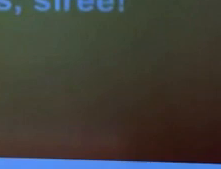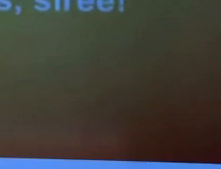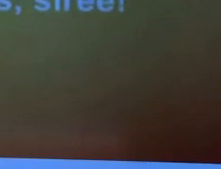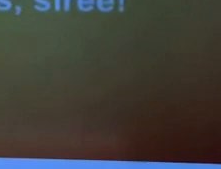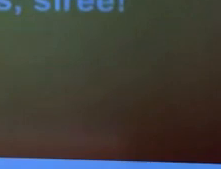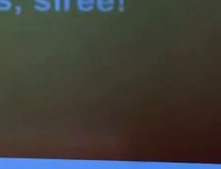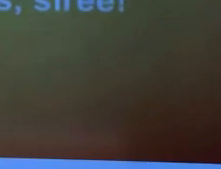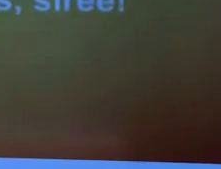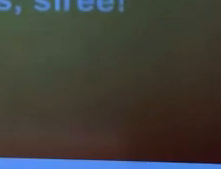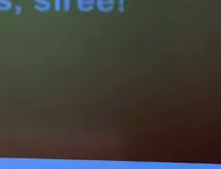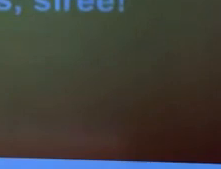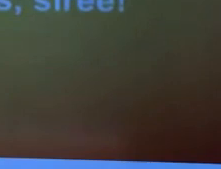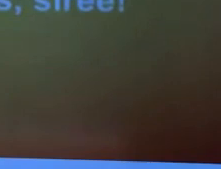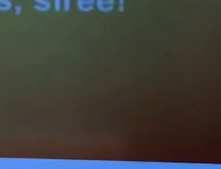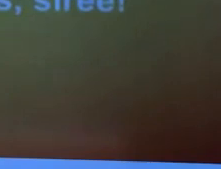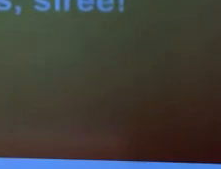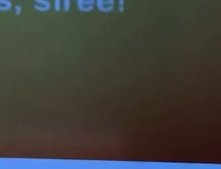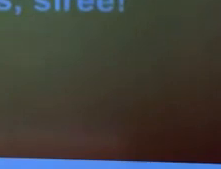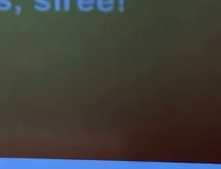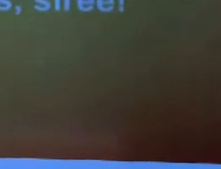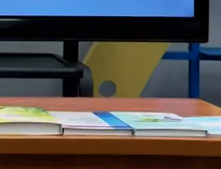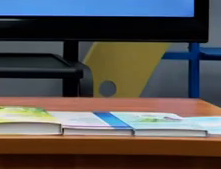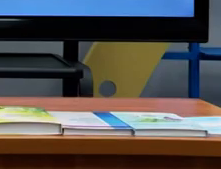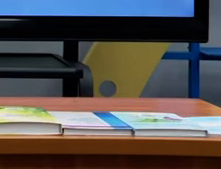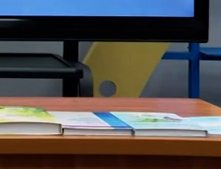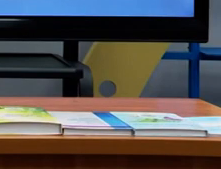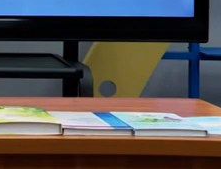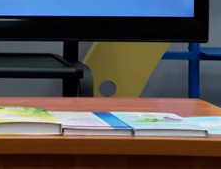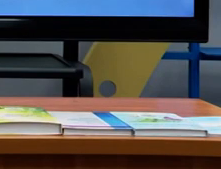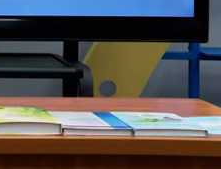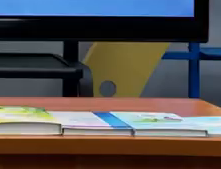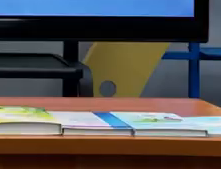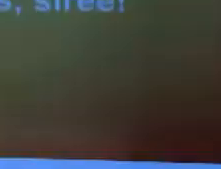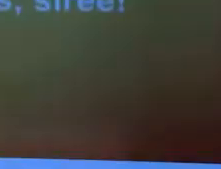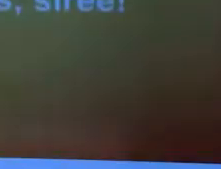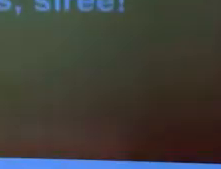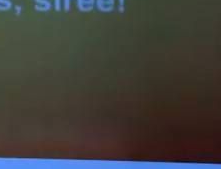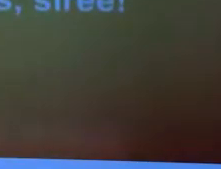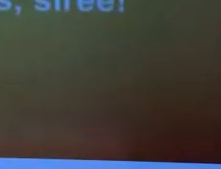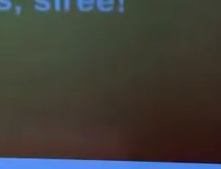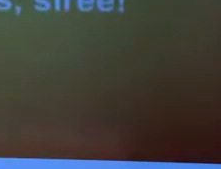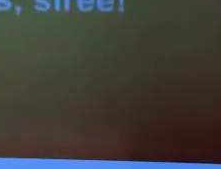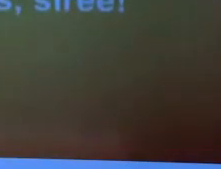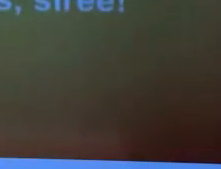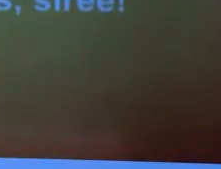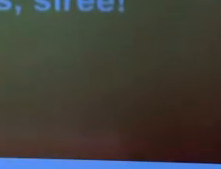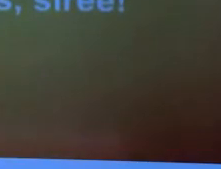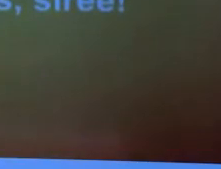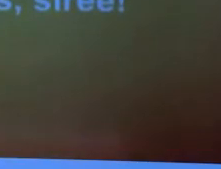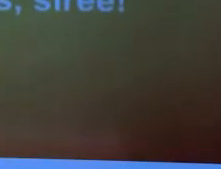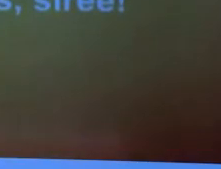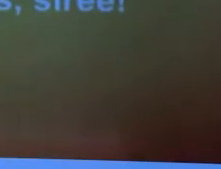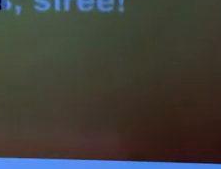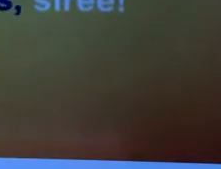Winter, spring, summer, autumn, these are seasons of the year. Look around the street and you can see it